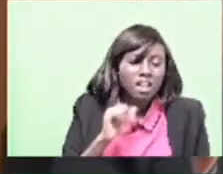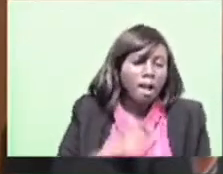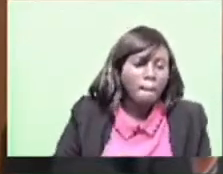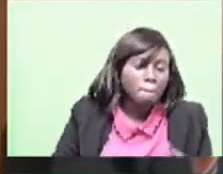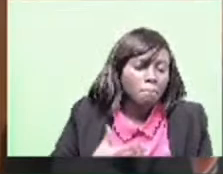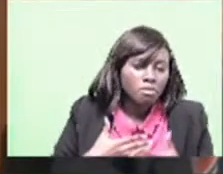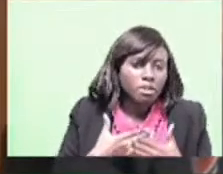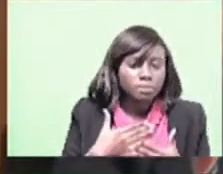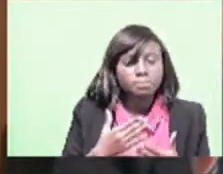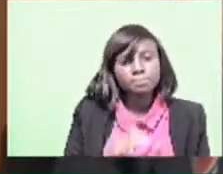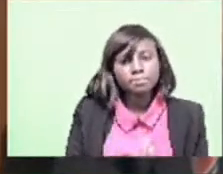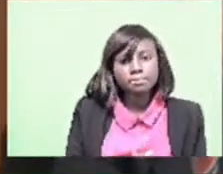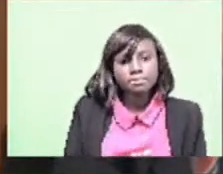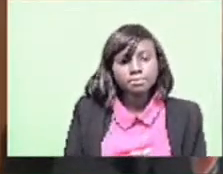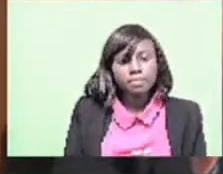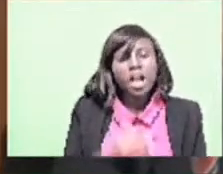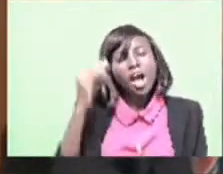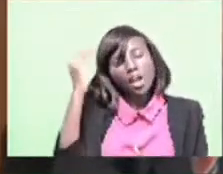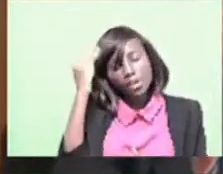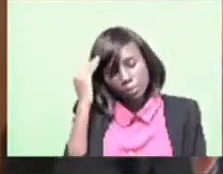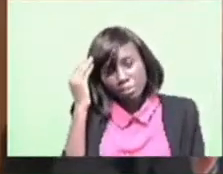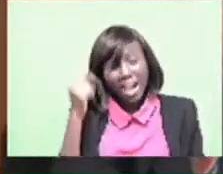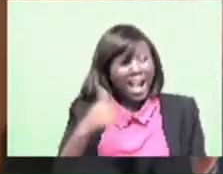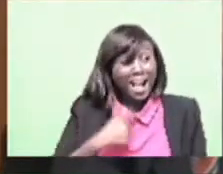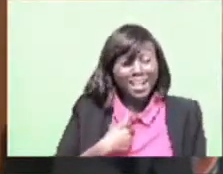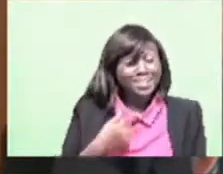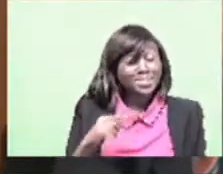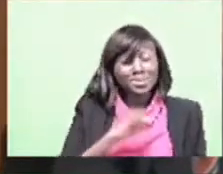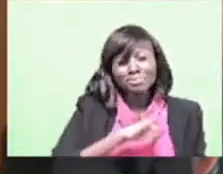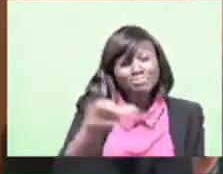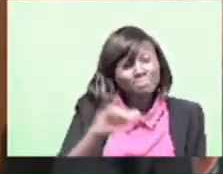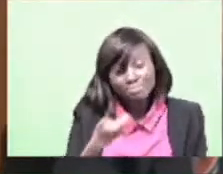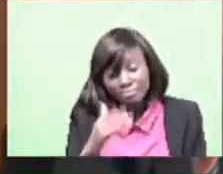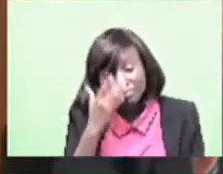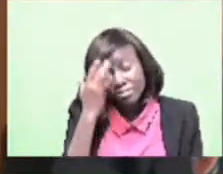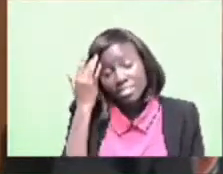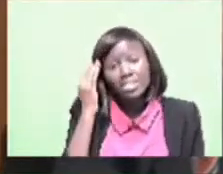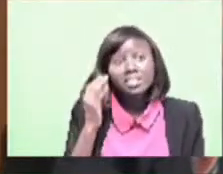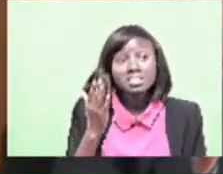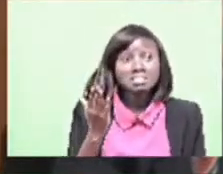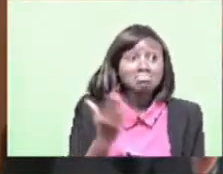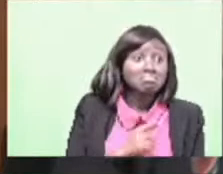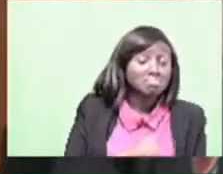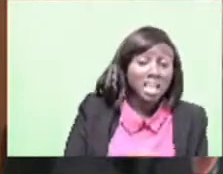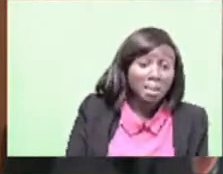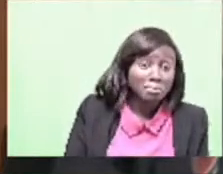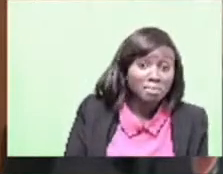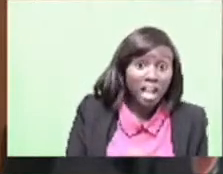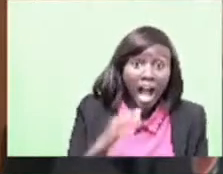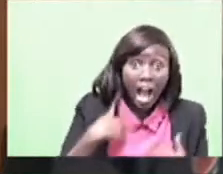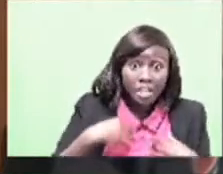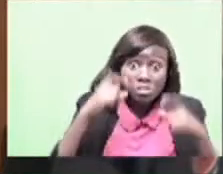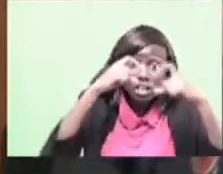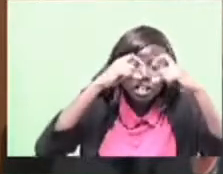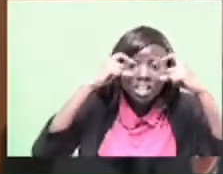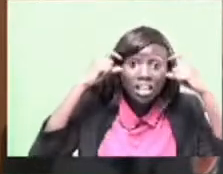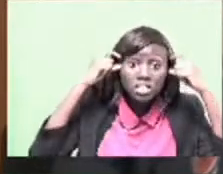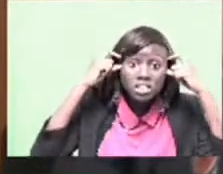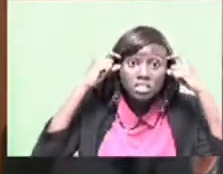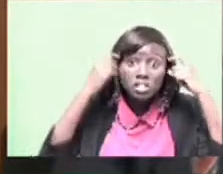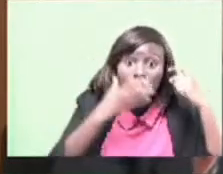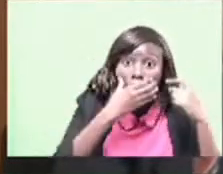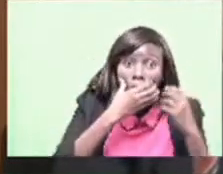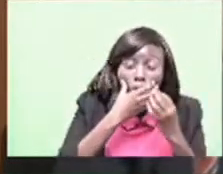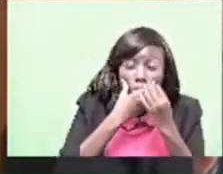bit of the discomfort, I know I myself have a bit of discomfort being a glasses wearer, spectacle wearer. I get fogged out